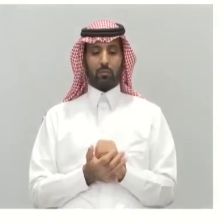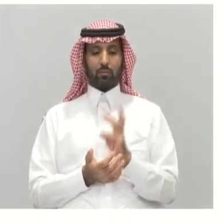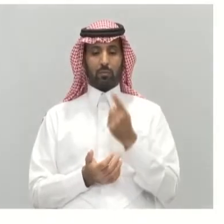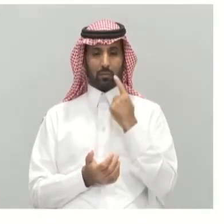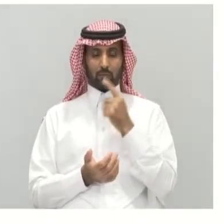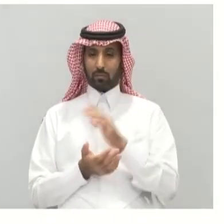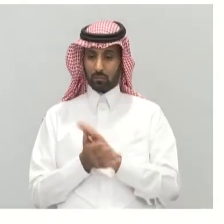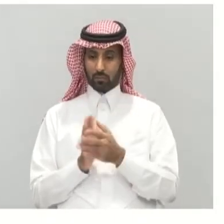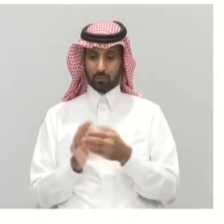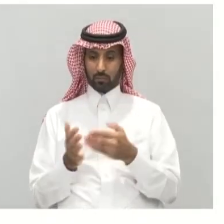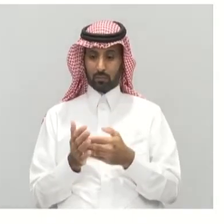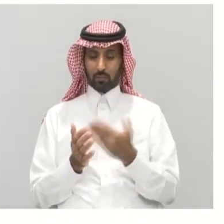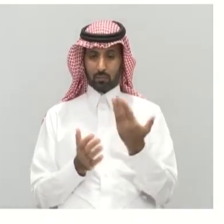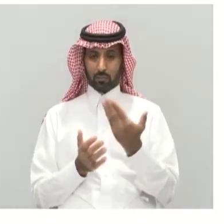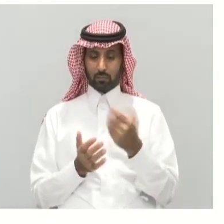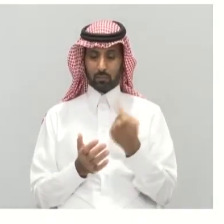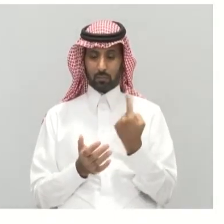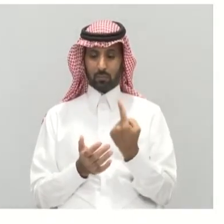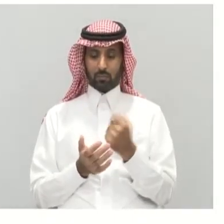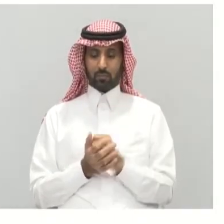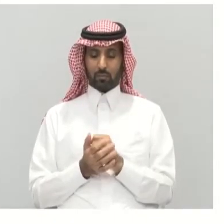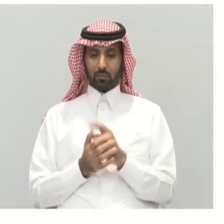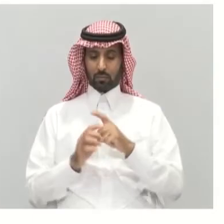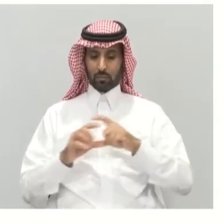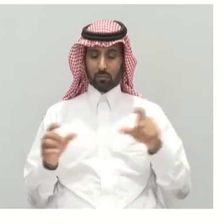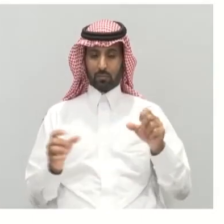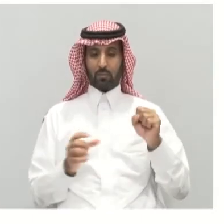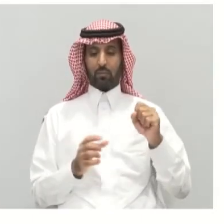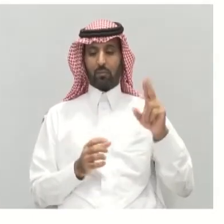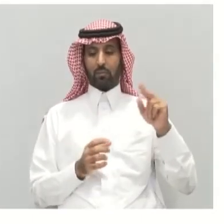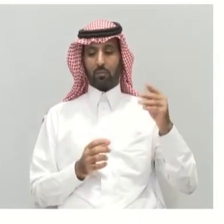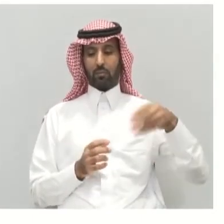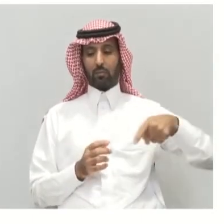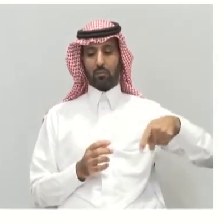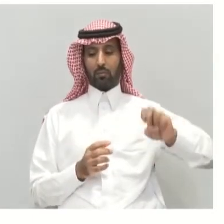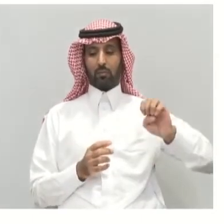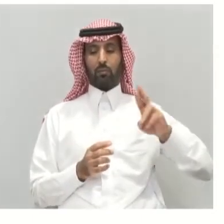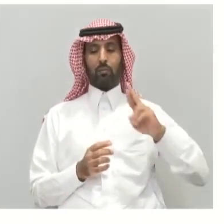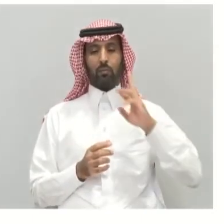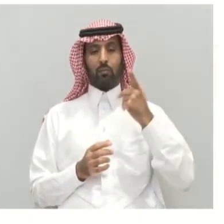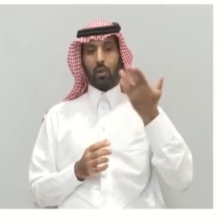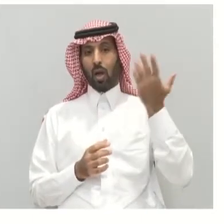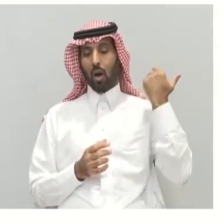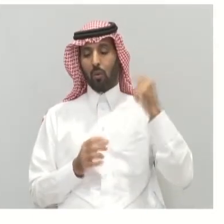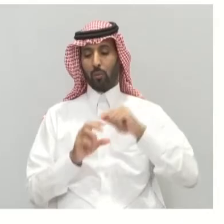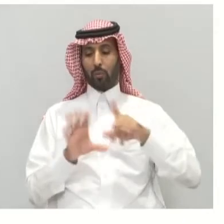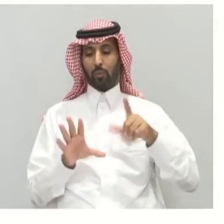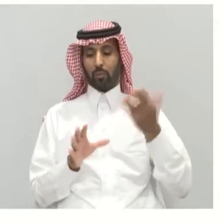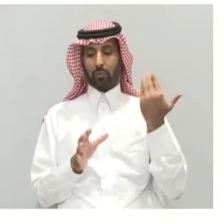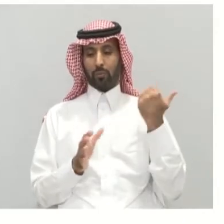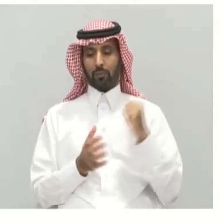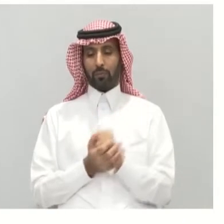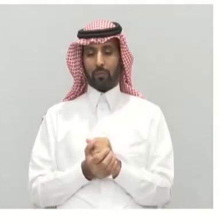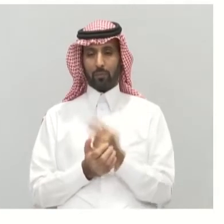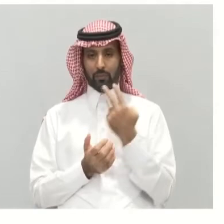We finished unit 1 of Super Goal 5 2 weeks ago, okay?